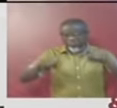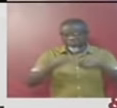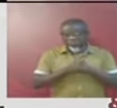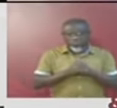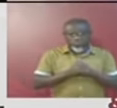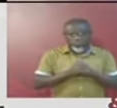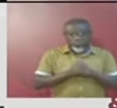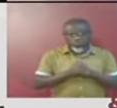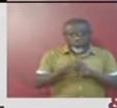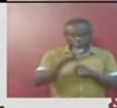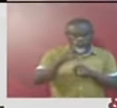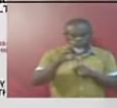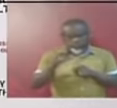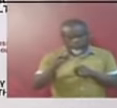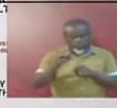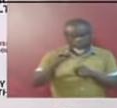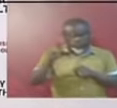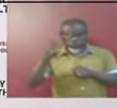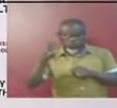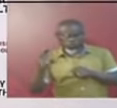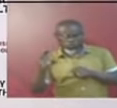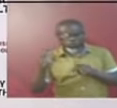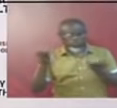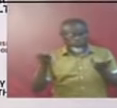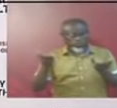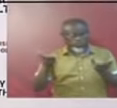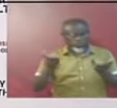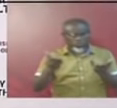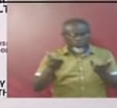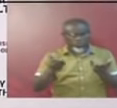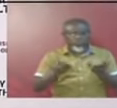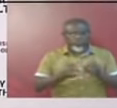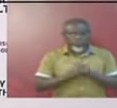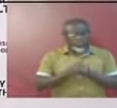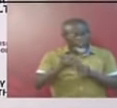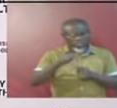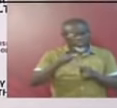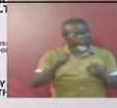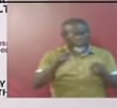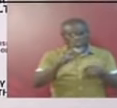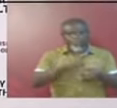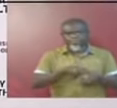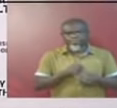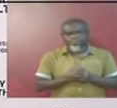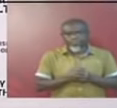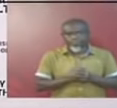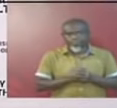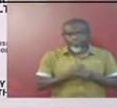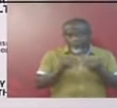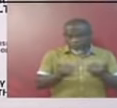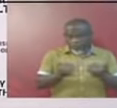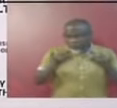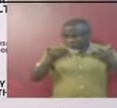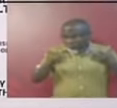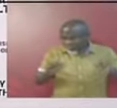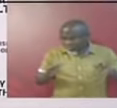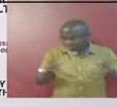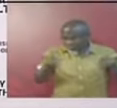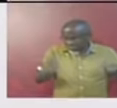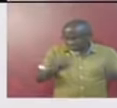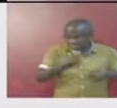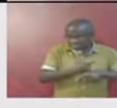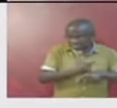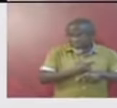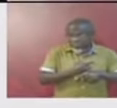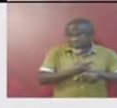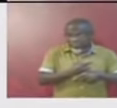given time. Thank you very much, everyone. We have come to the end of this morning's media conference. Please remember that the same